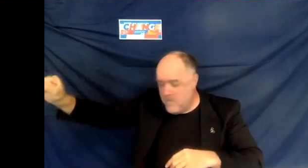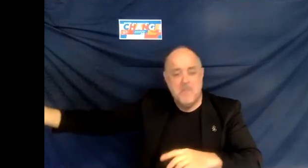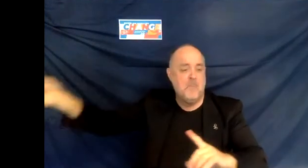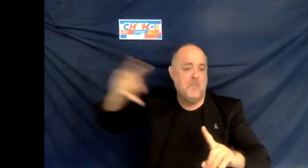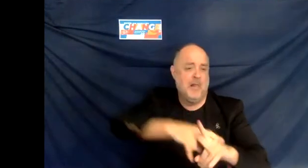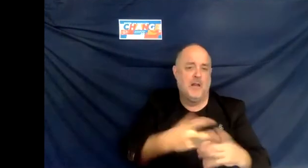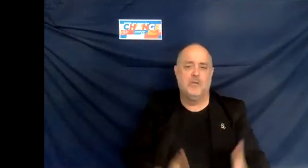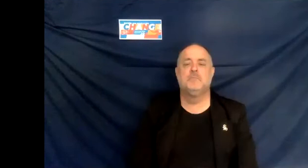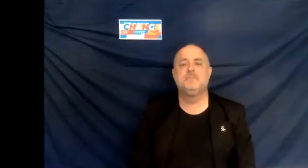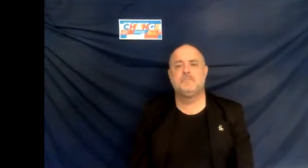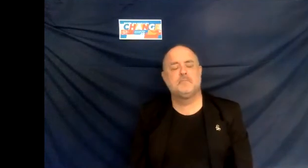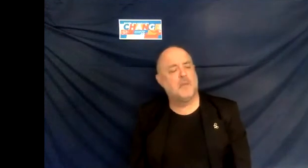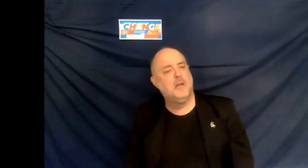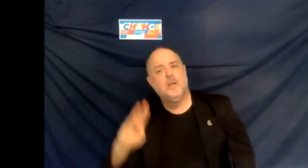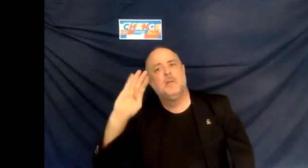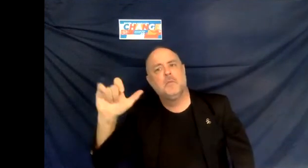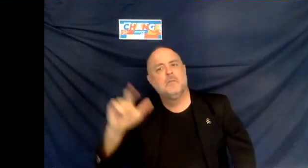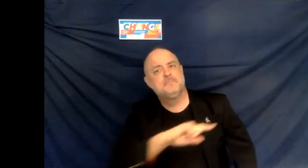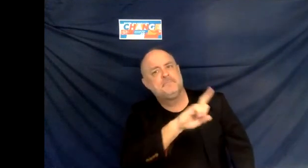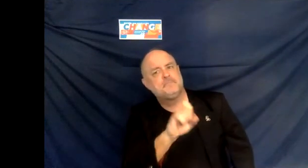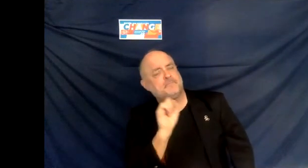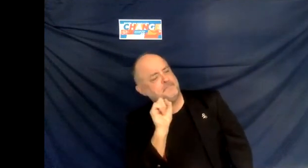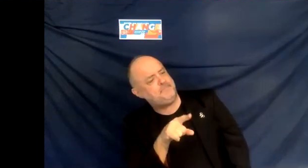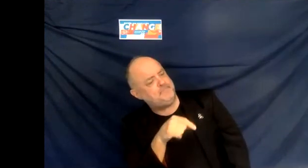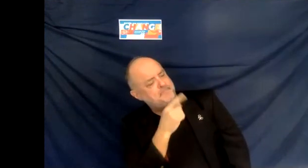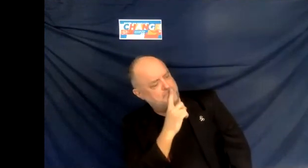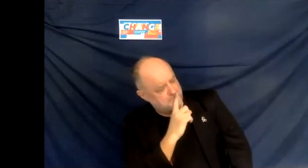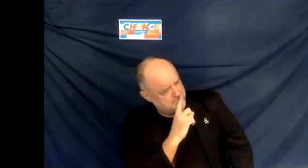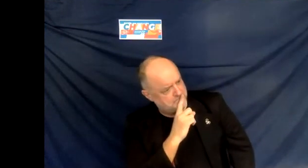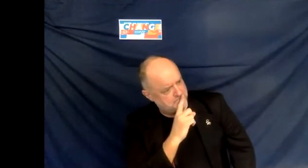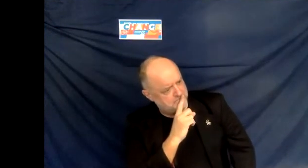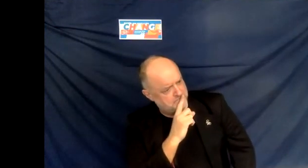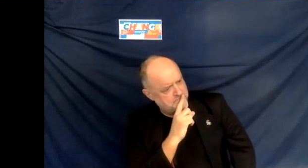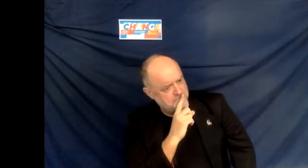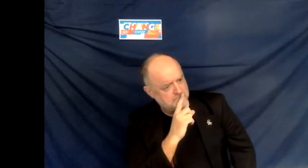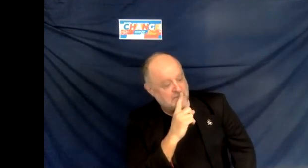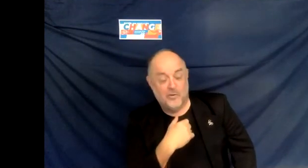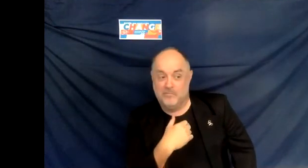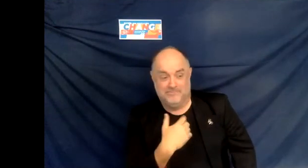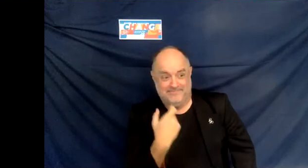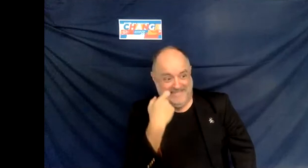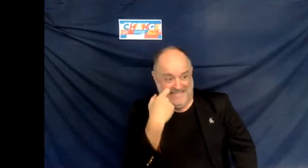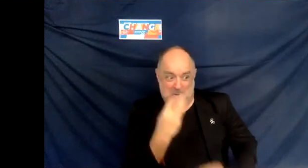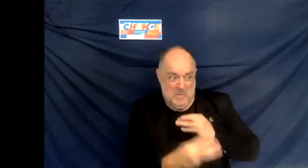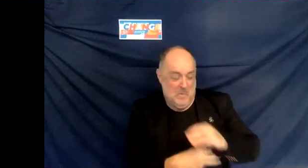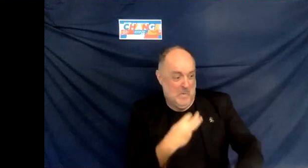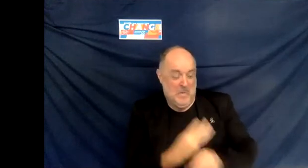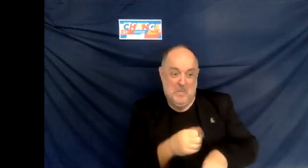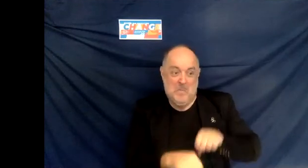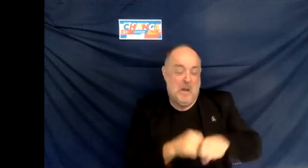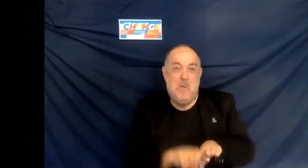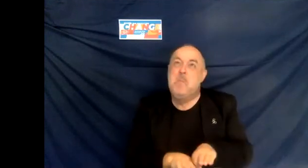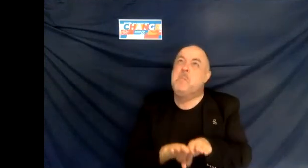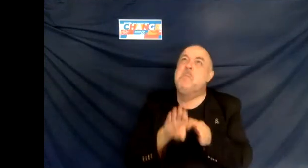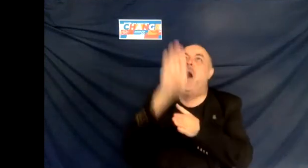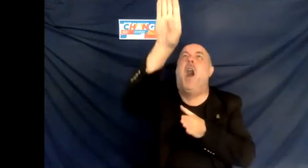So was there a we've been in a global bike boom, right? For 2020, one